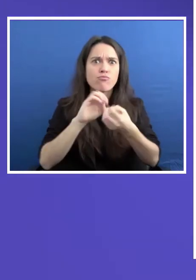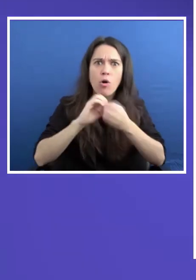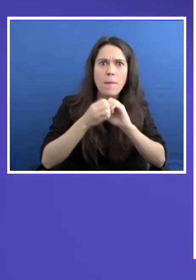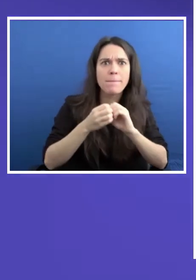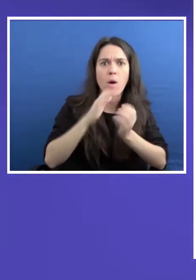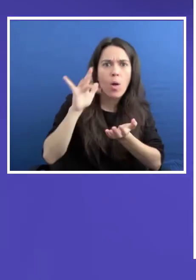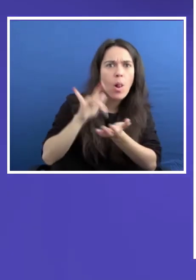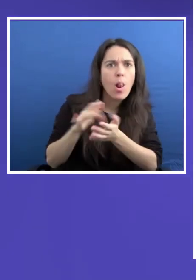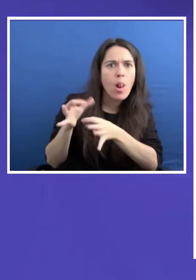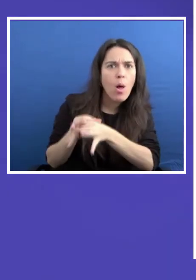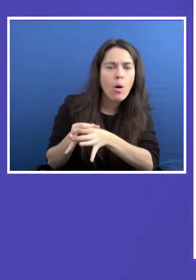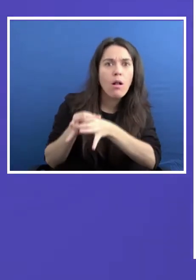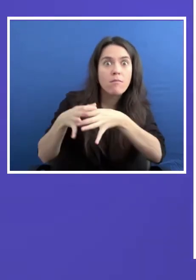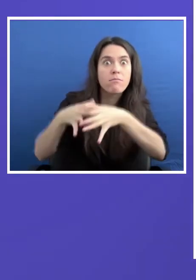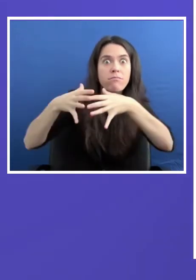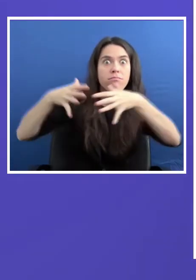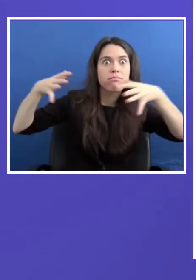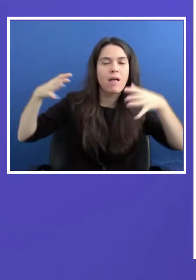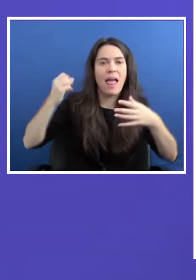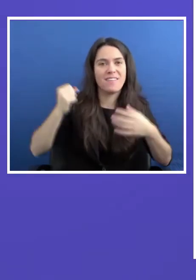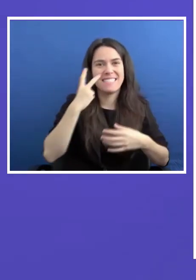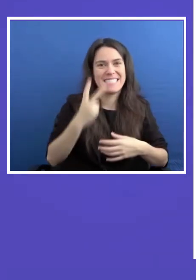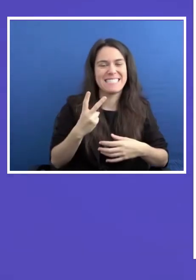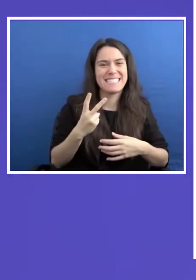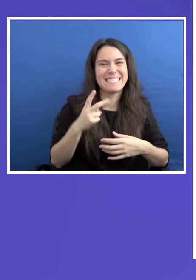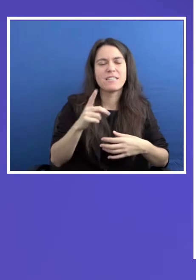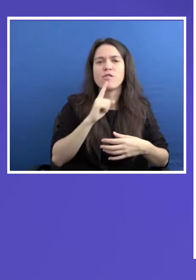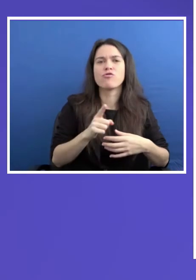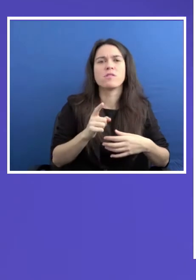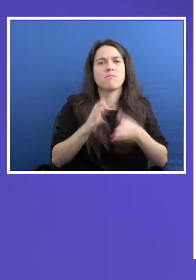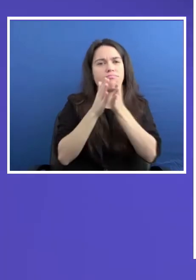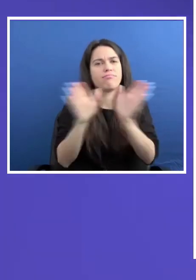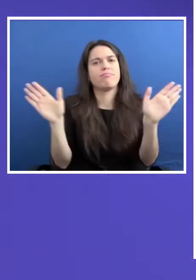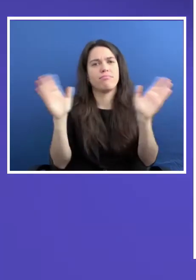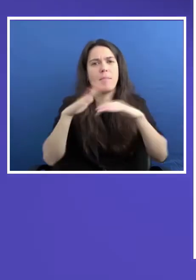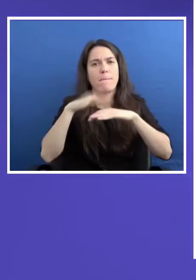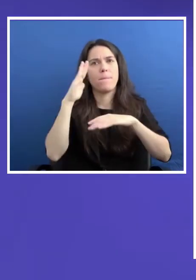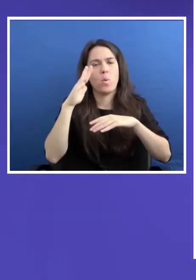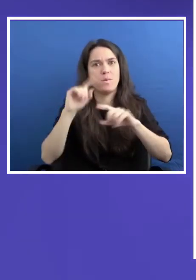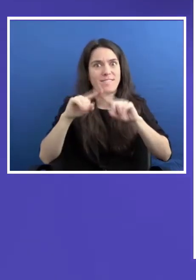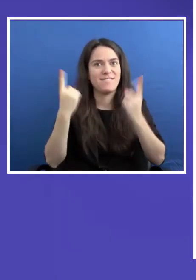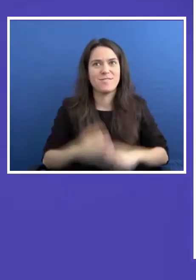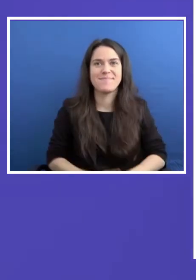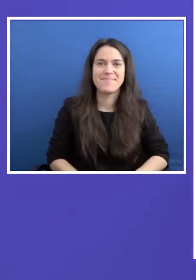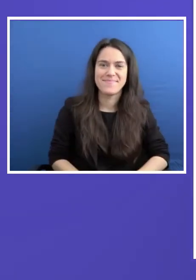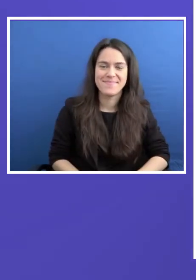national level makes an ever bigger difference.